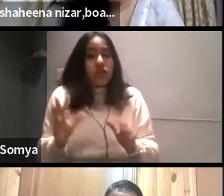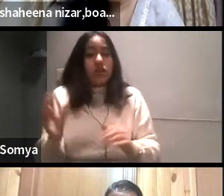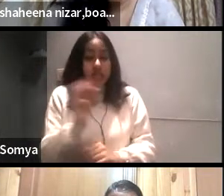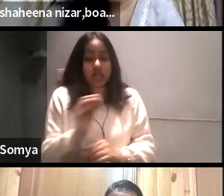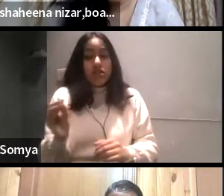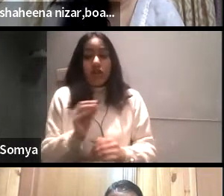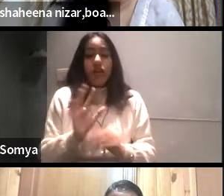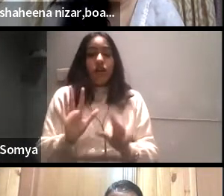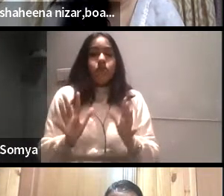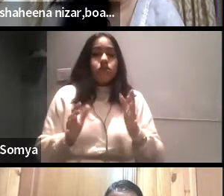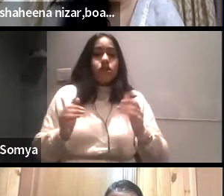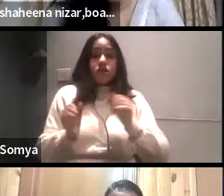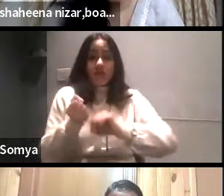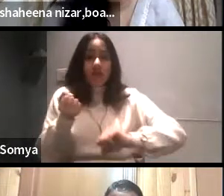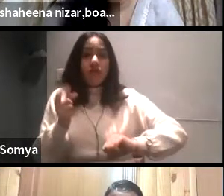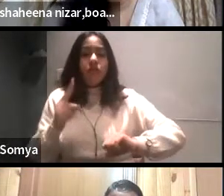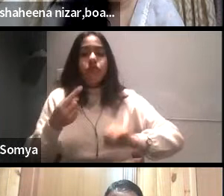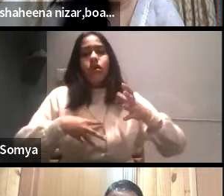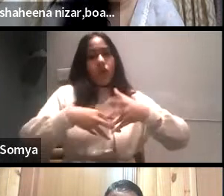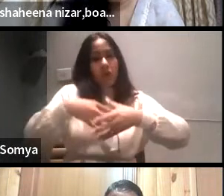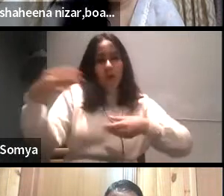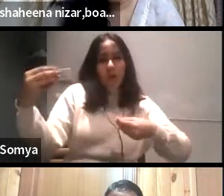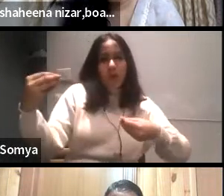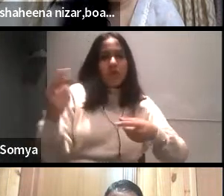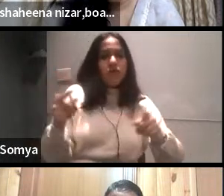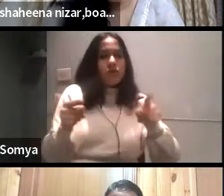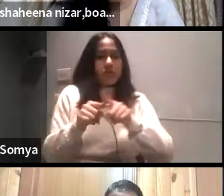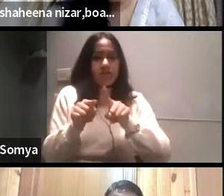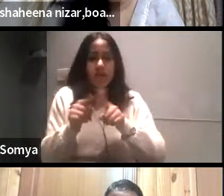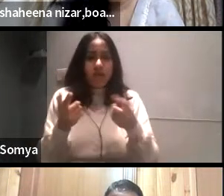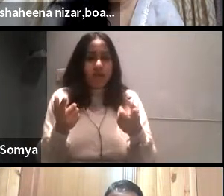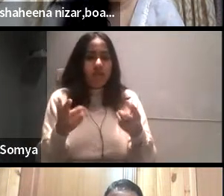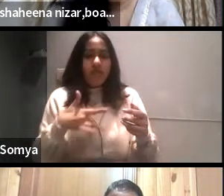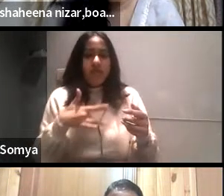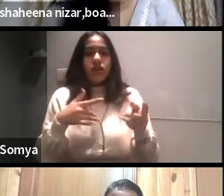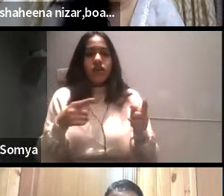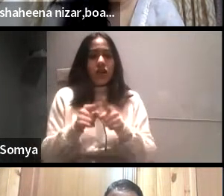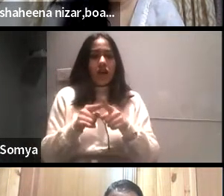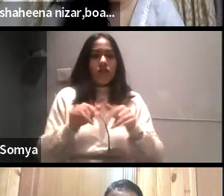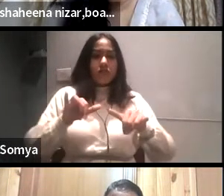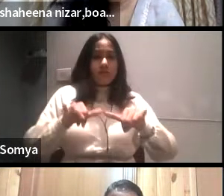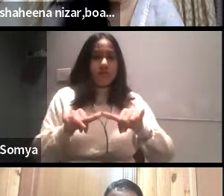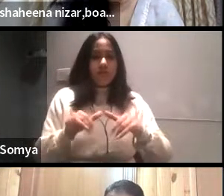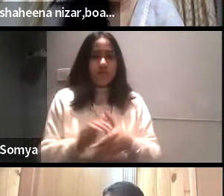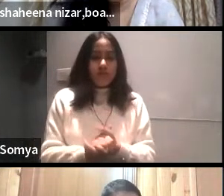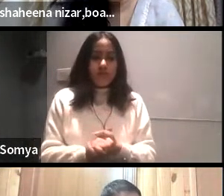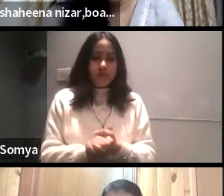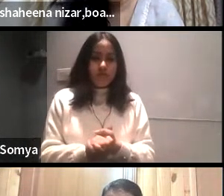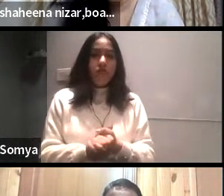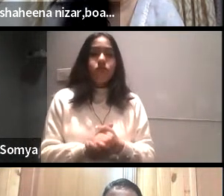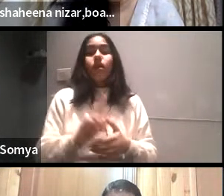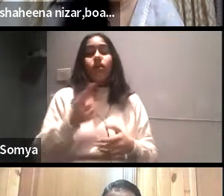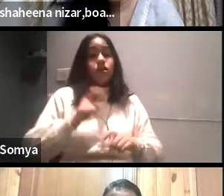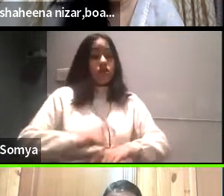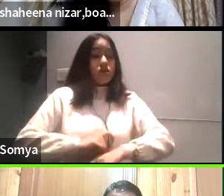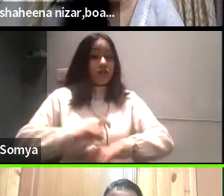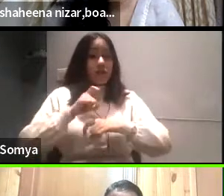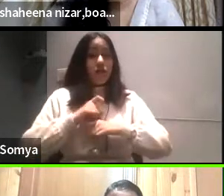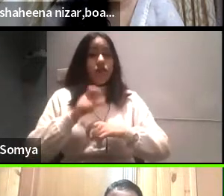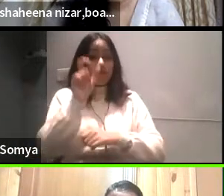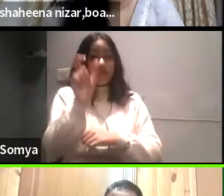and saying, should I go out? Is it safe for me to go out? And I'm thinking, you're a very confident person.